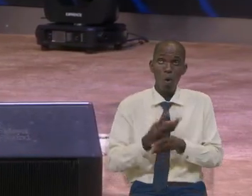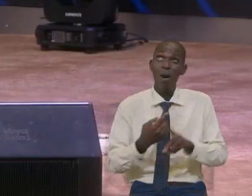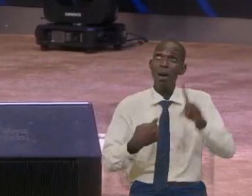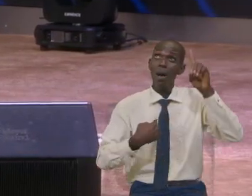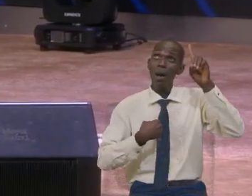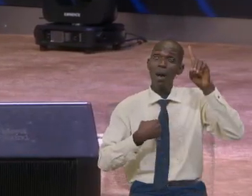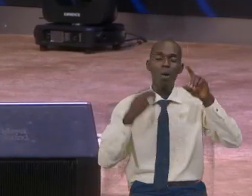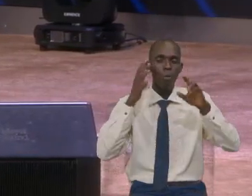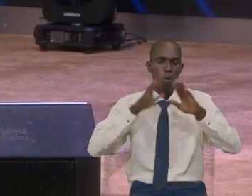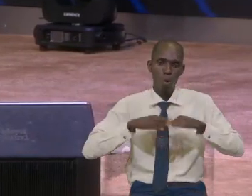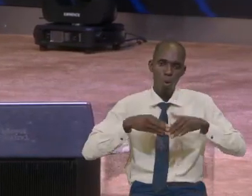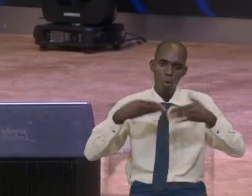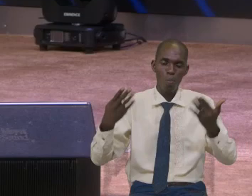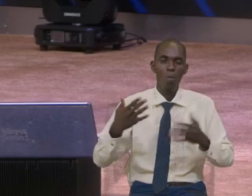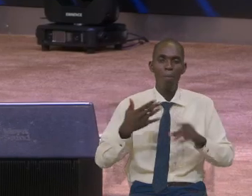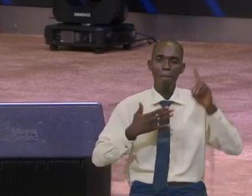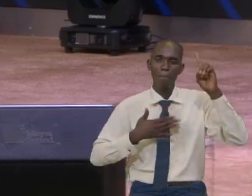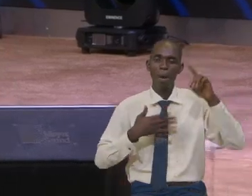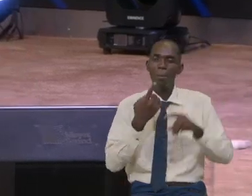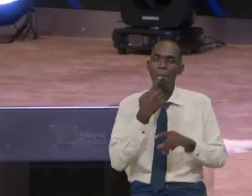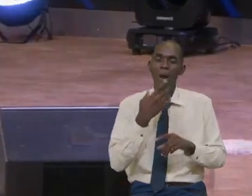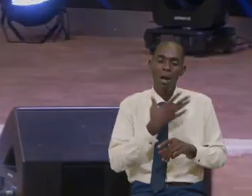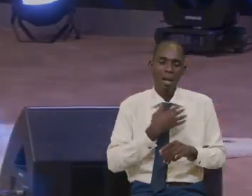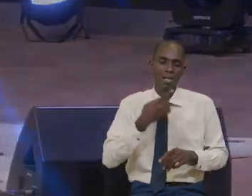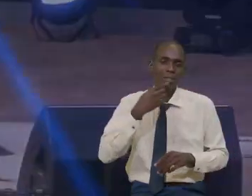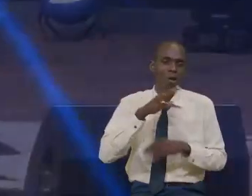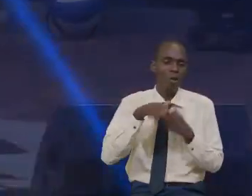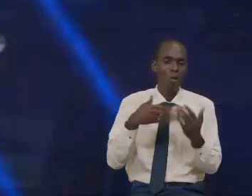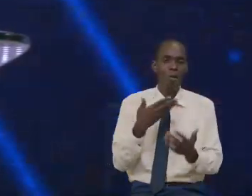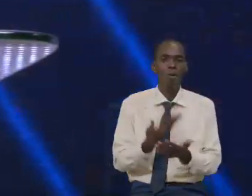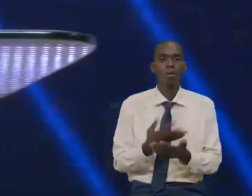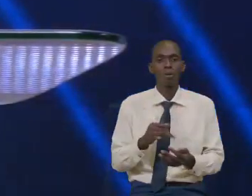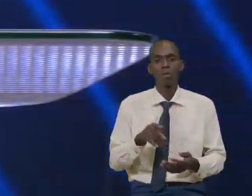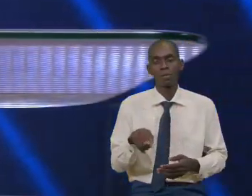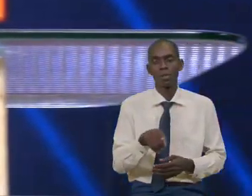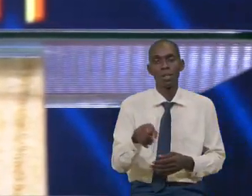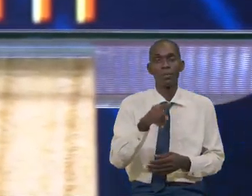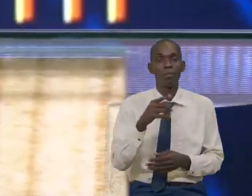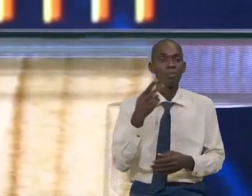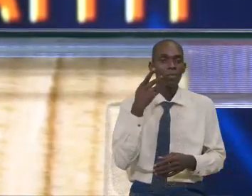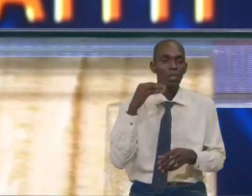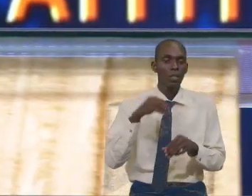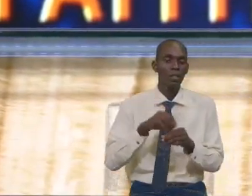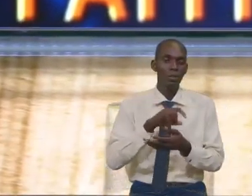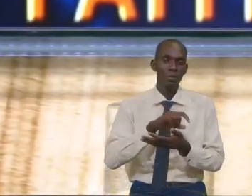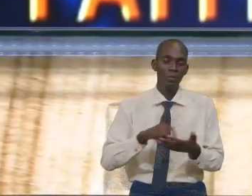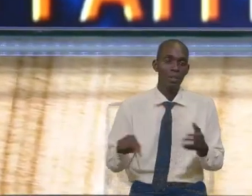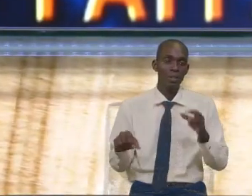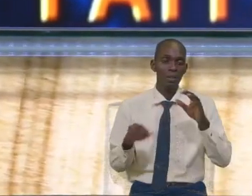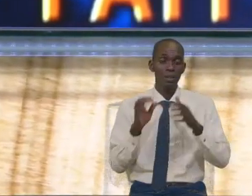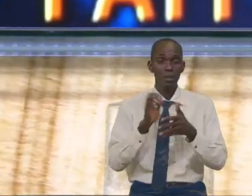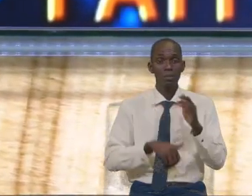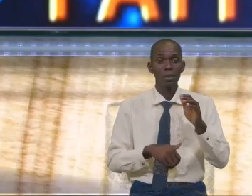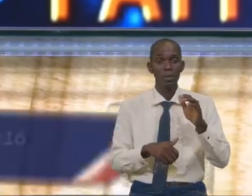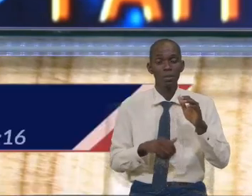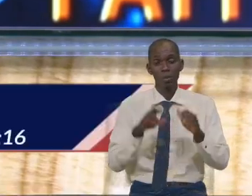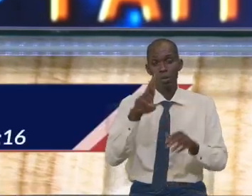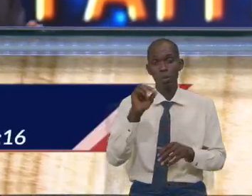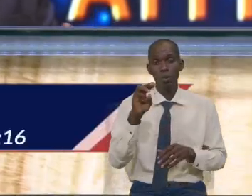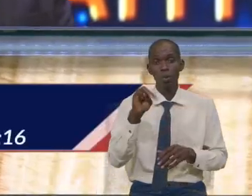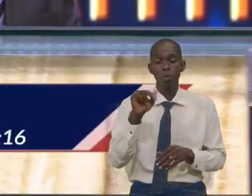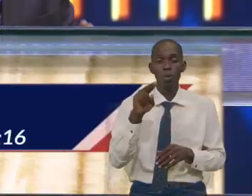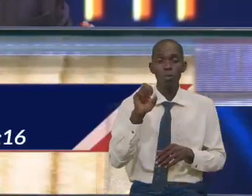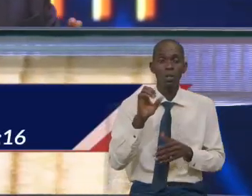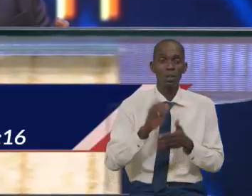open my mouth and utter them. In Romans chapter 16, reading from verse 25. Romans